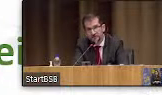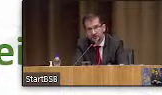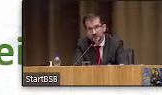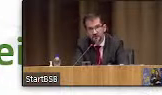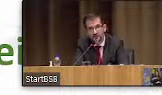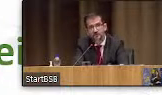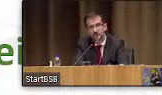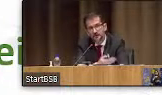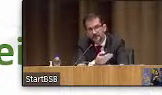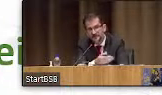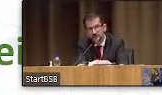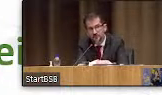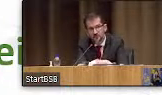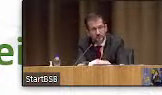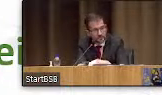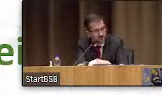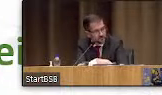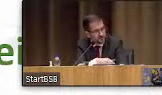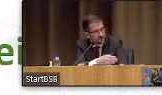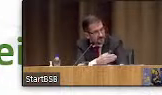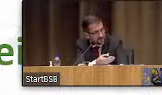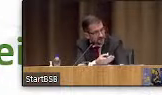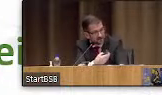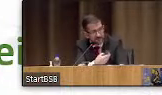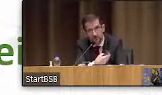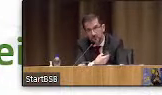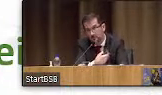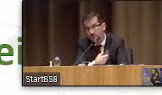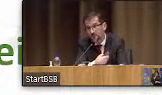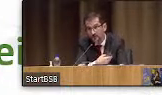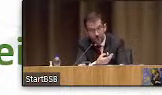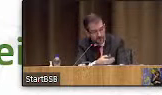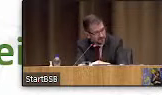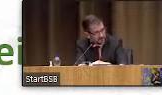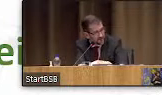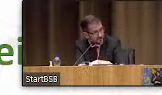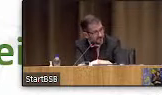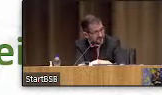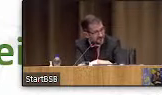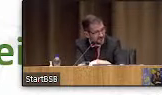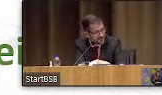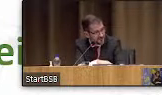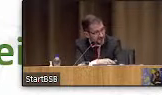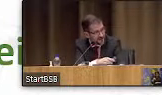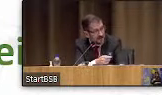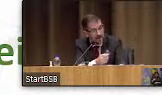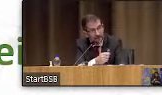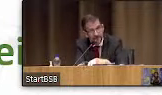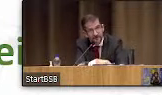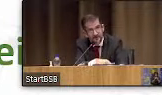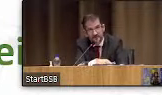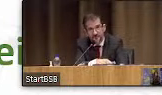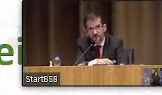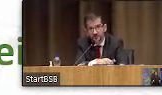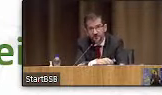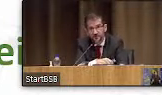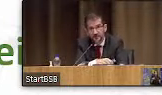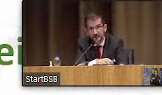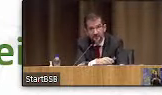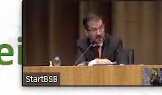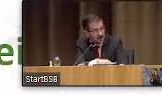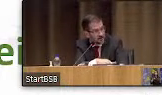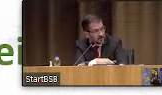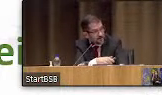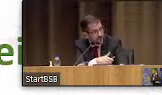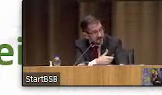about that, we have our electronic register, our electronic log. That is the GHC system, and